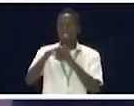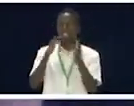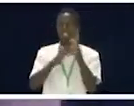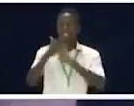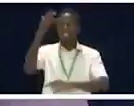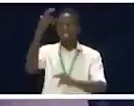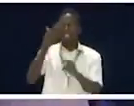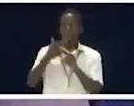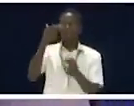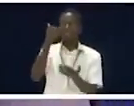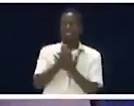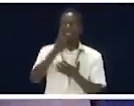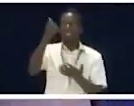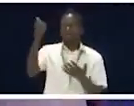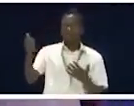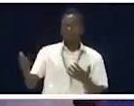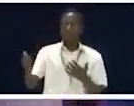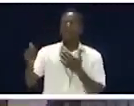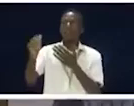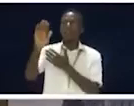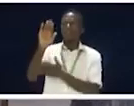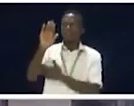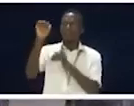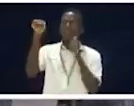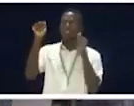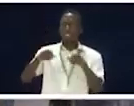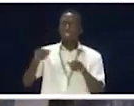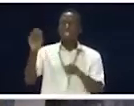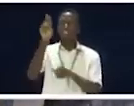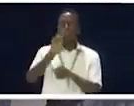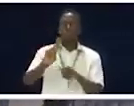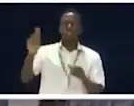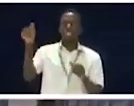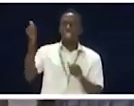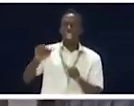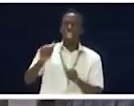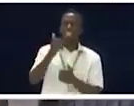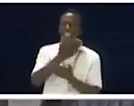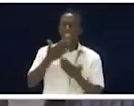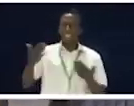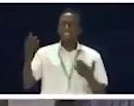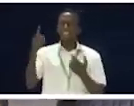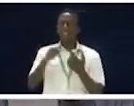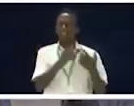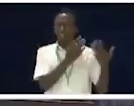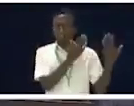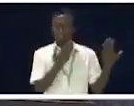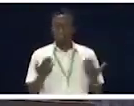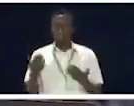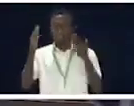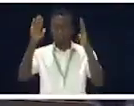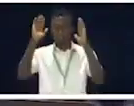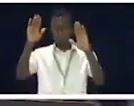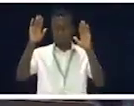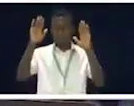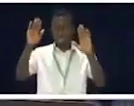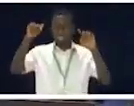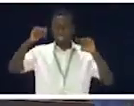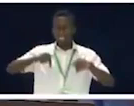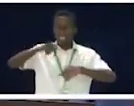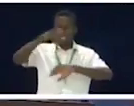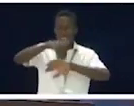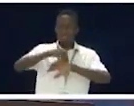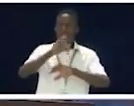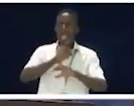can use anything to bring about wonders. God can use anything to bring about wonders. And this evening, I want God to use